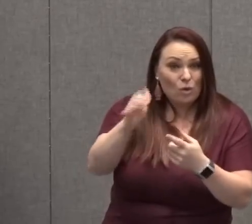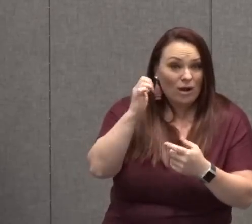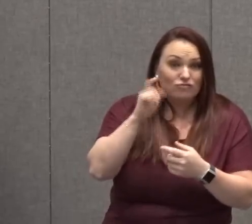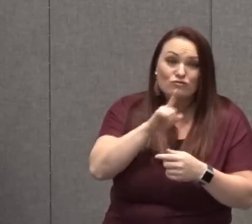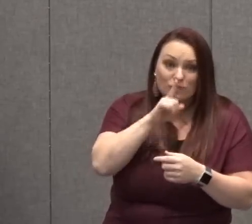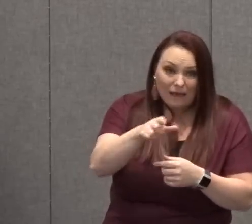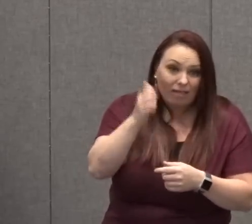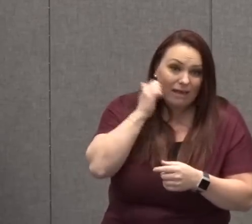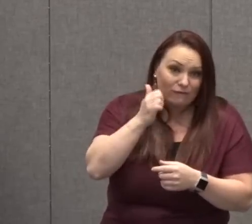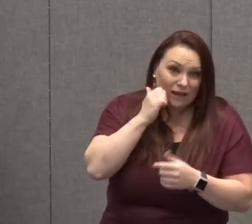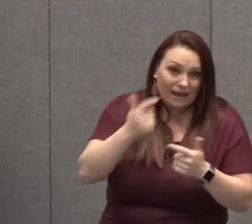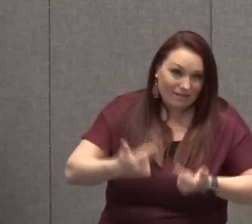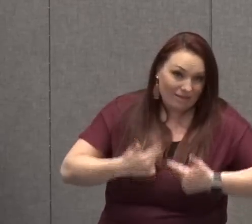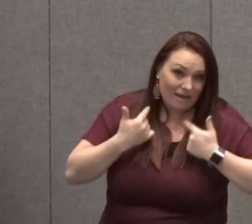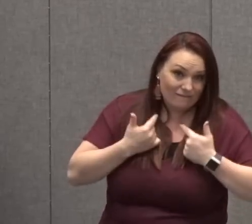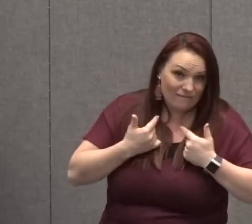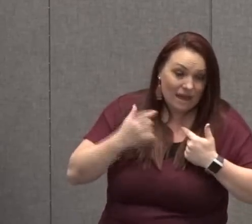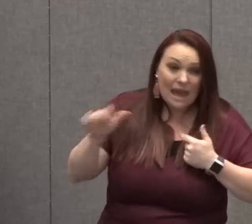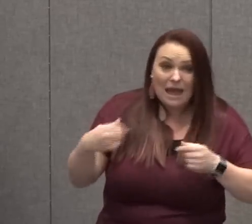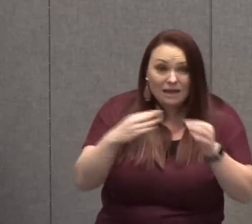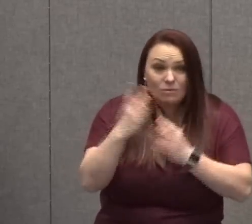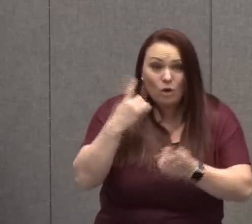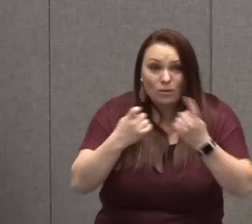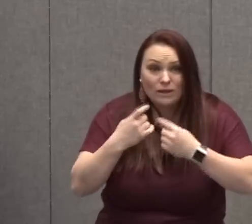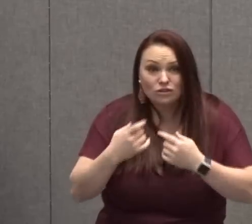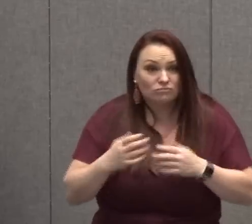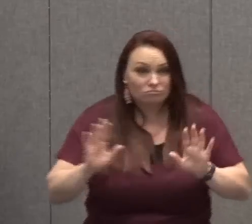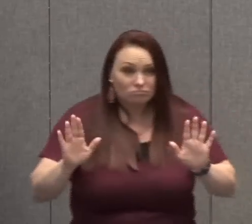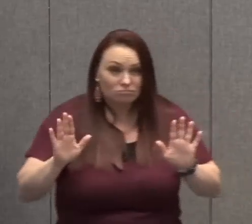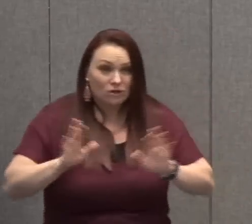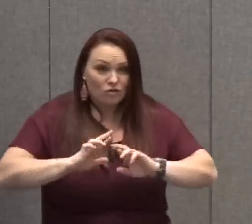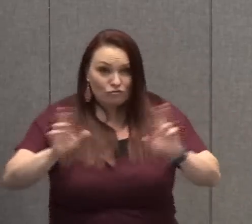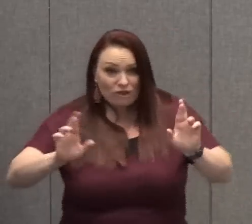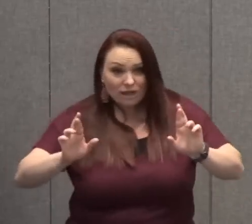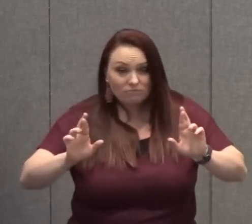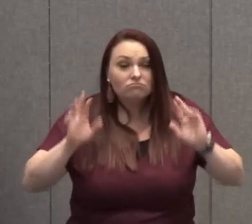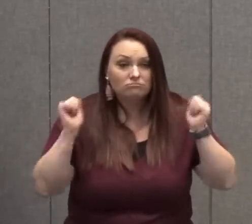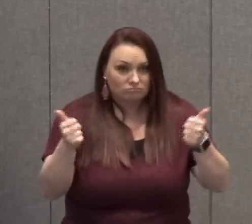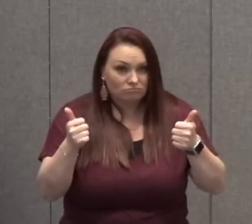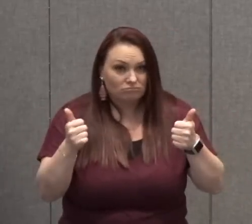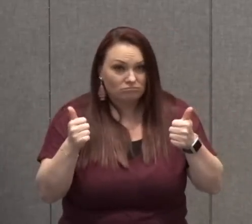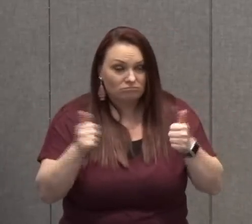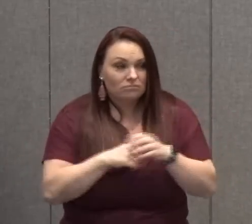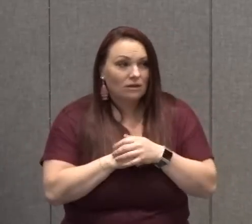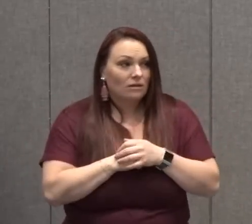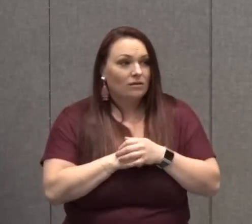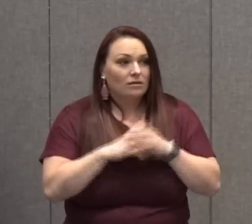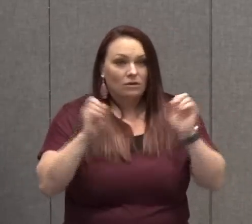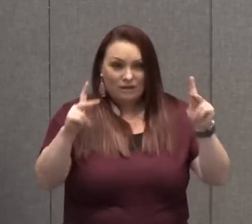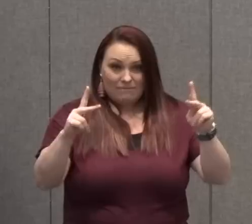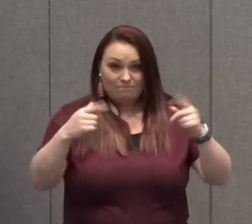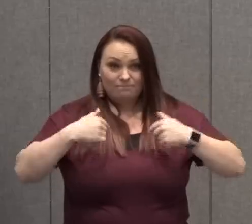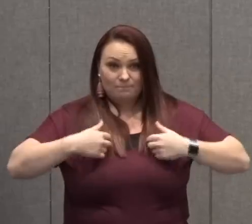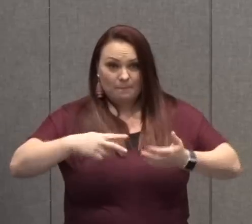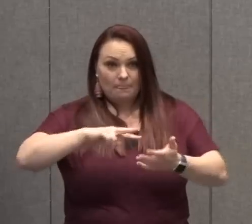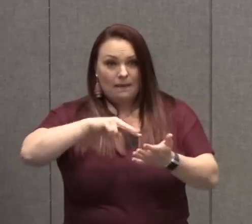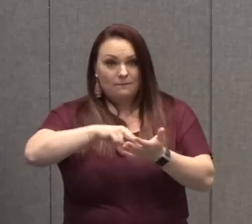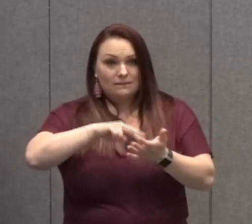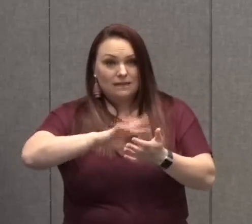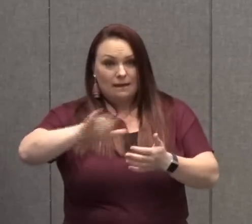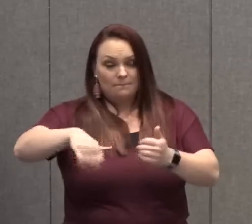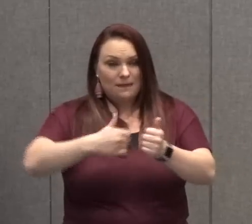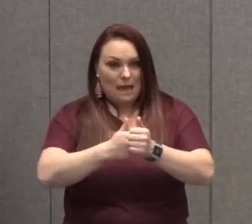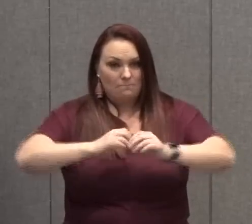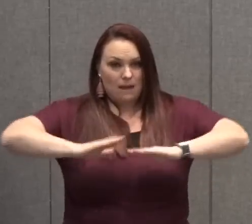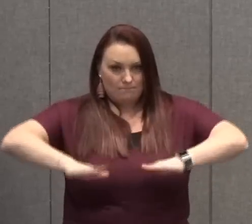That being said, are there any more questions? No. Let's rock and roll, Mr. R. Okay. So I'm gonna stand behind my